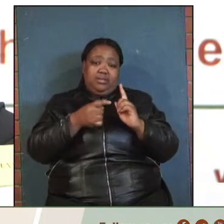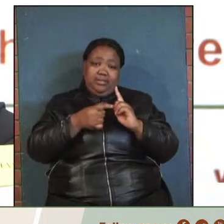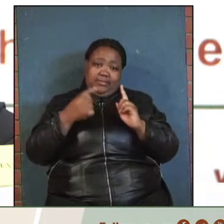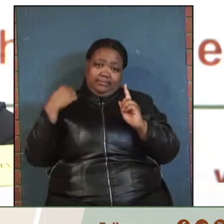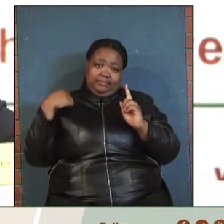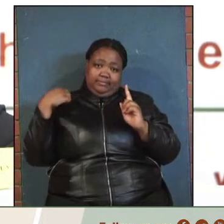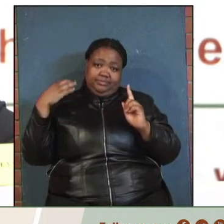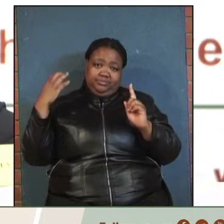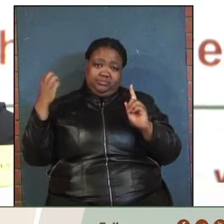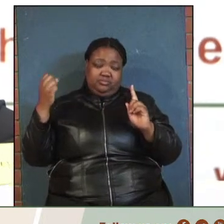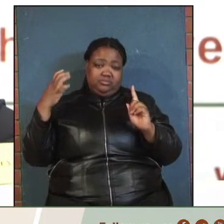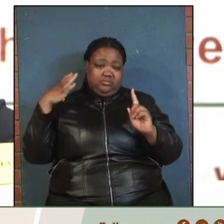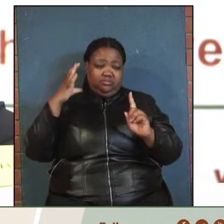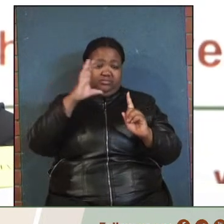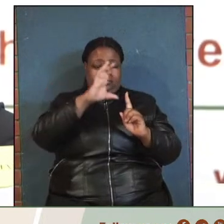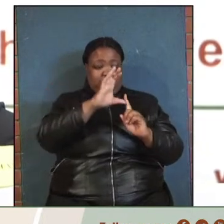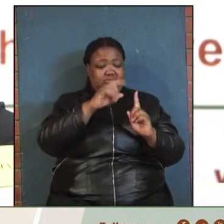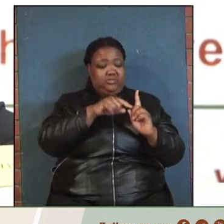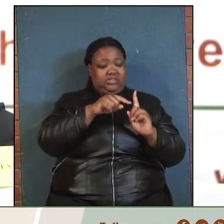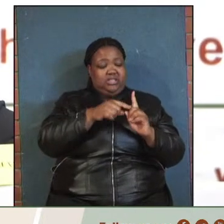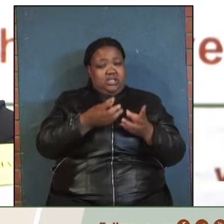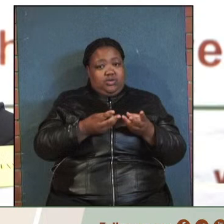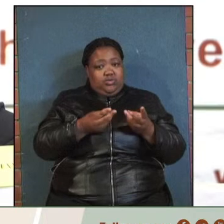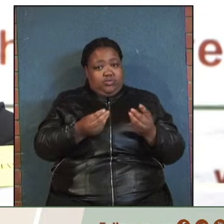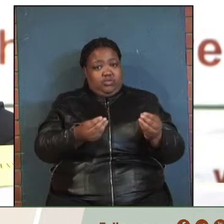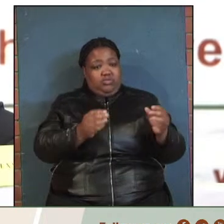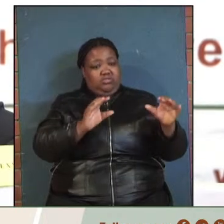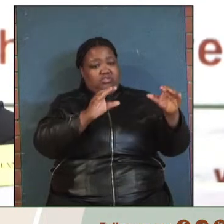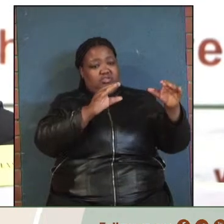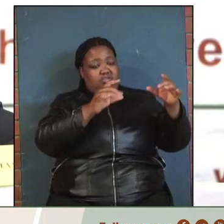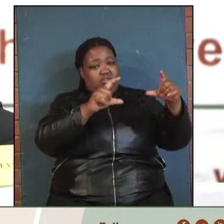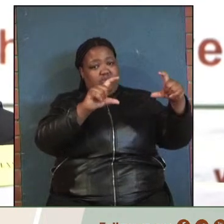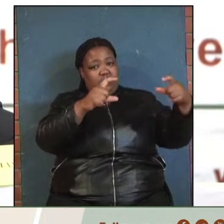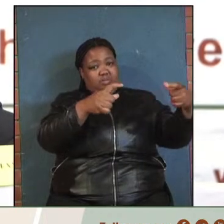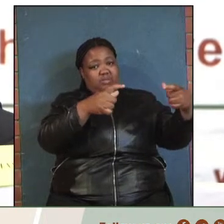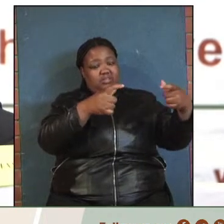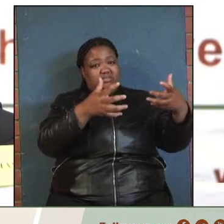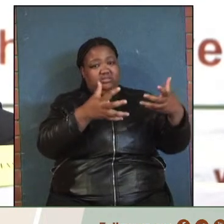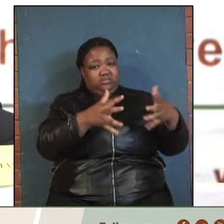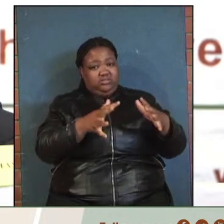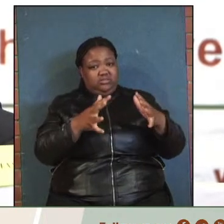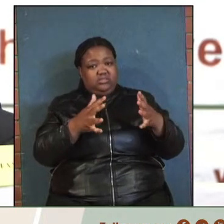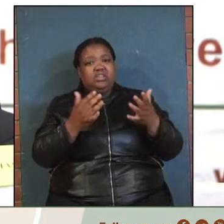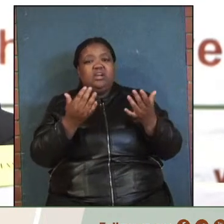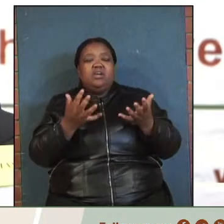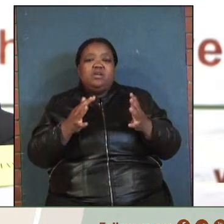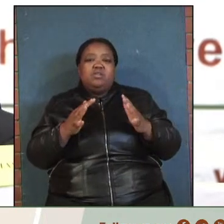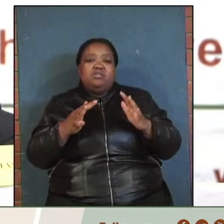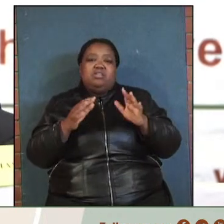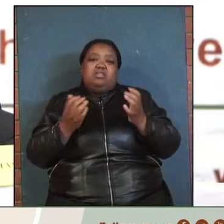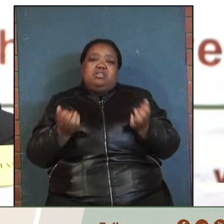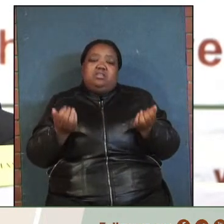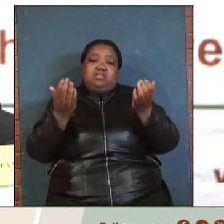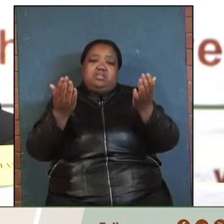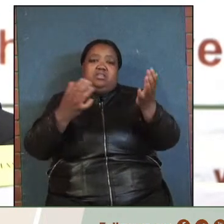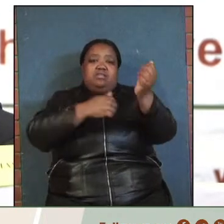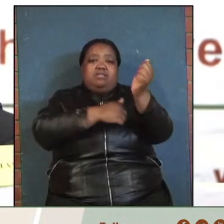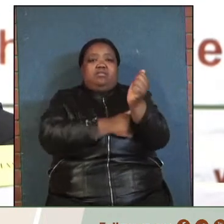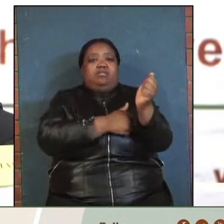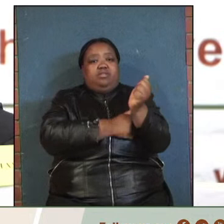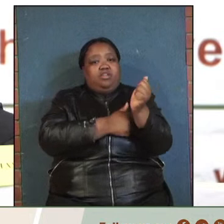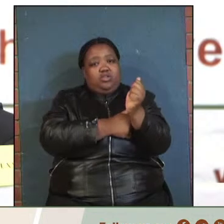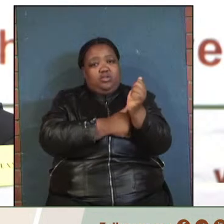to present the resolution of the commission and hand over the resolutions to the service officers after the